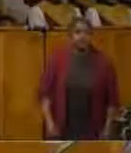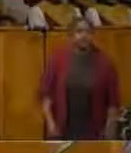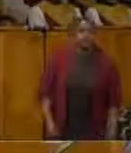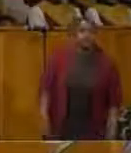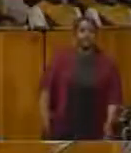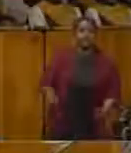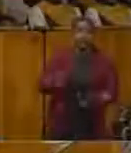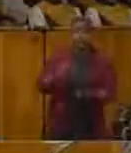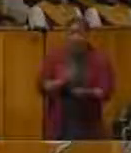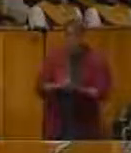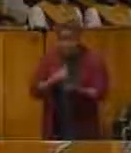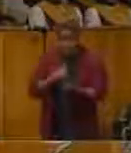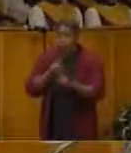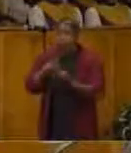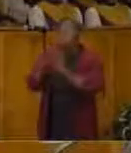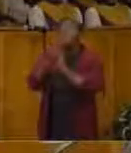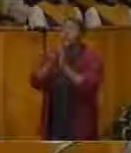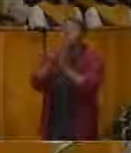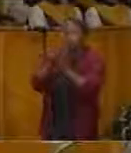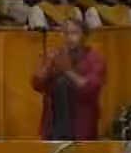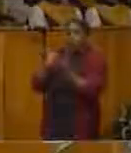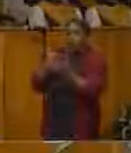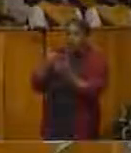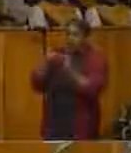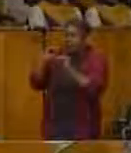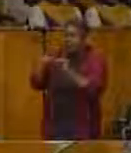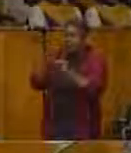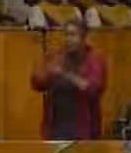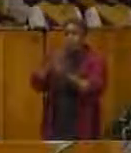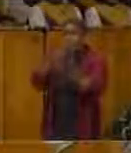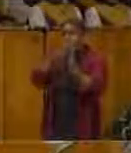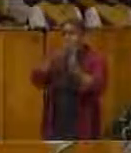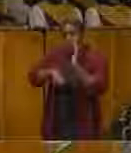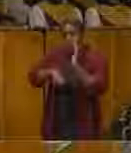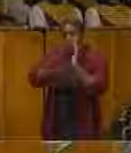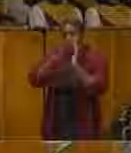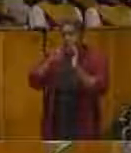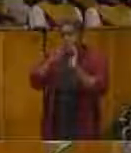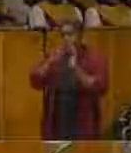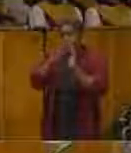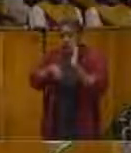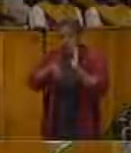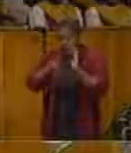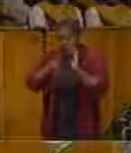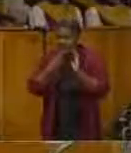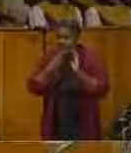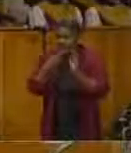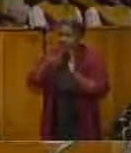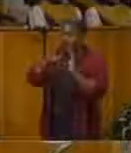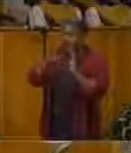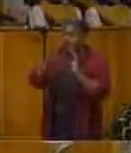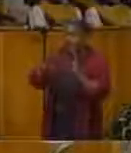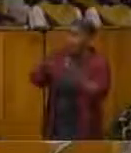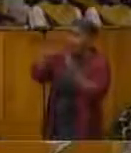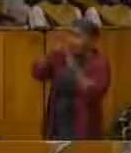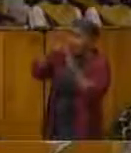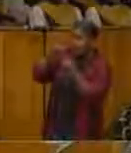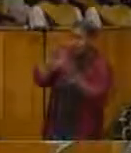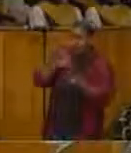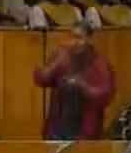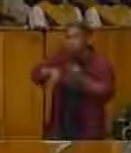Stay with me. When Jesus is teaching in Matthew 6, he said, "Listen, you can't